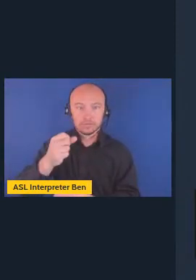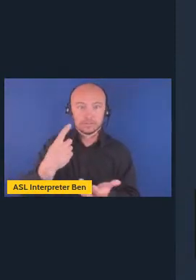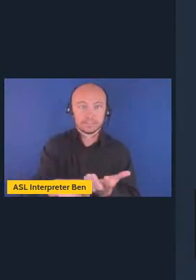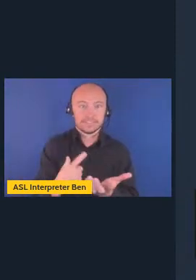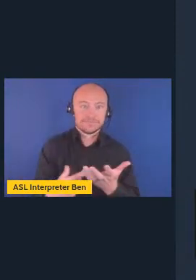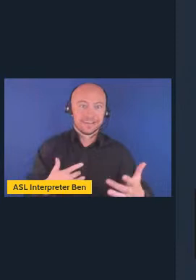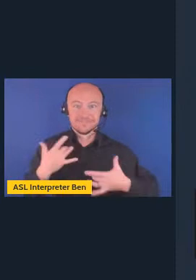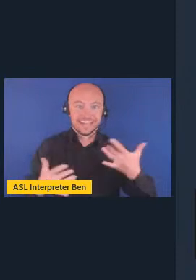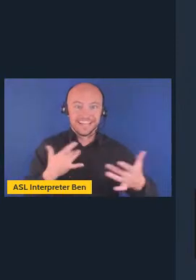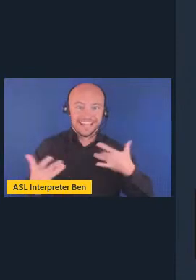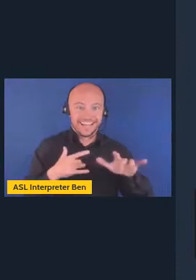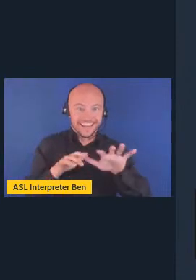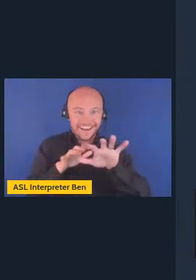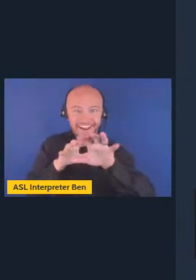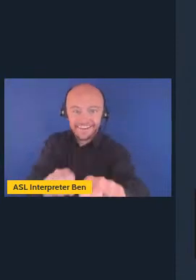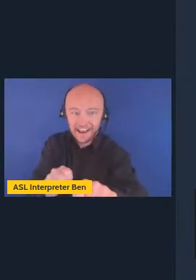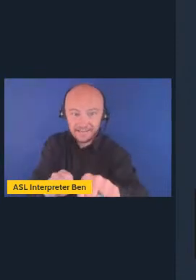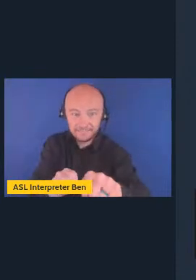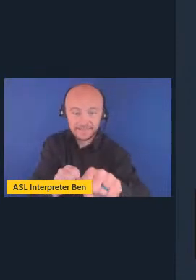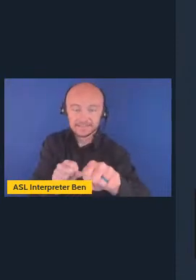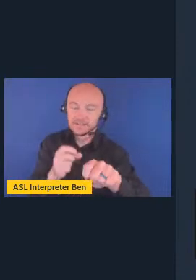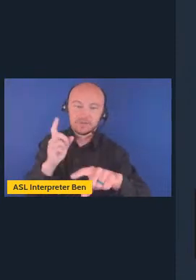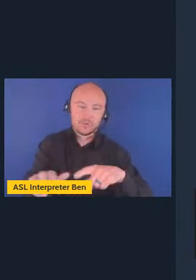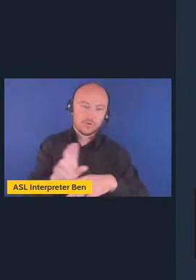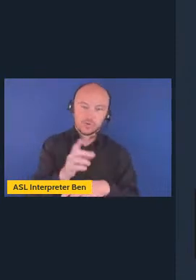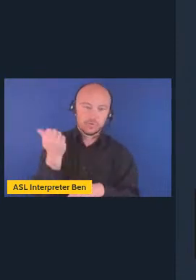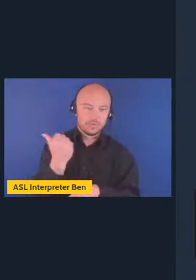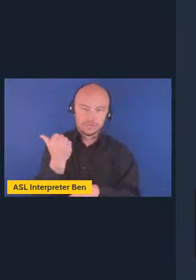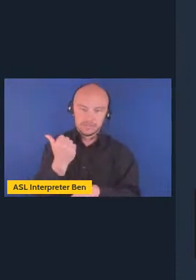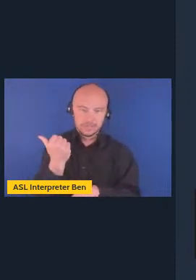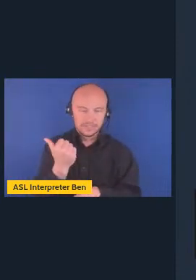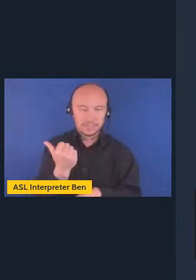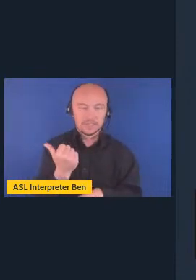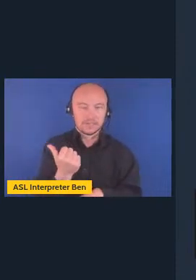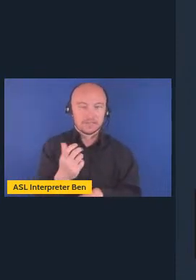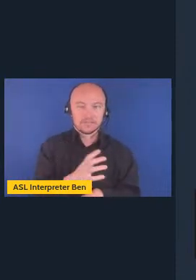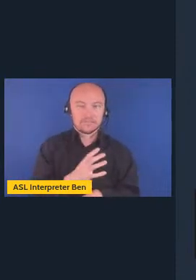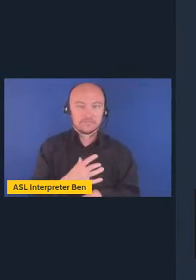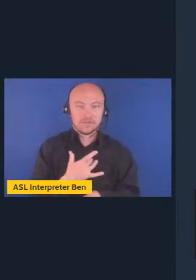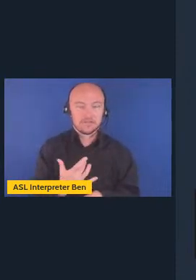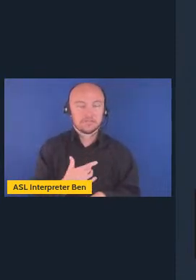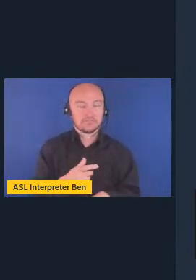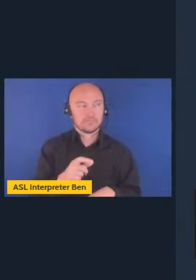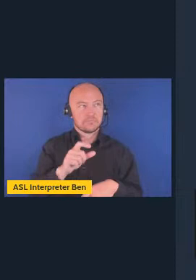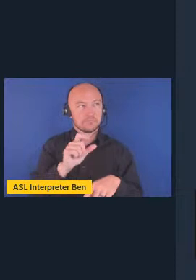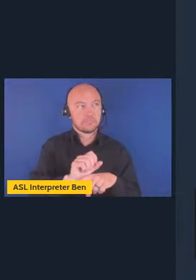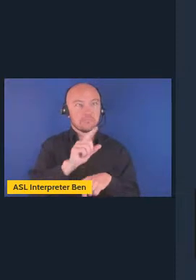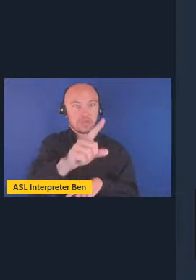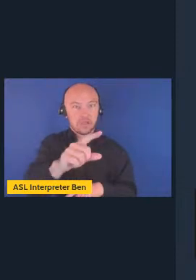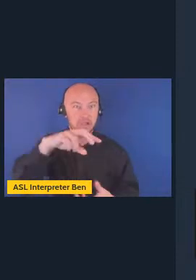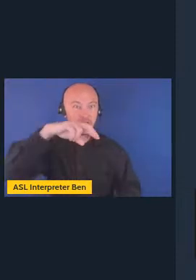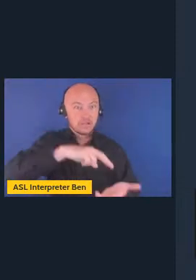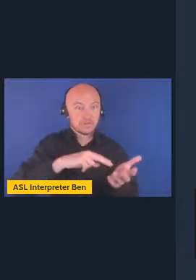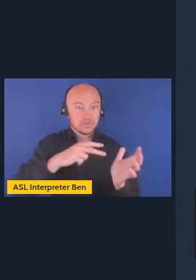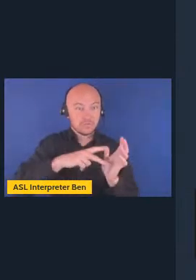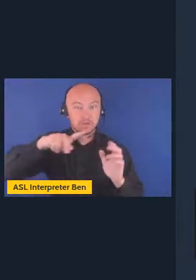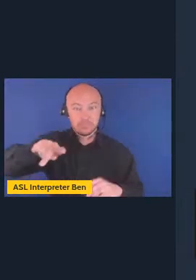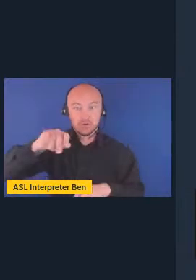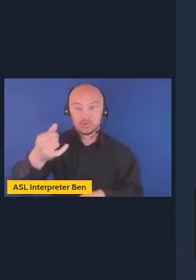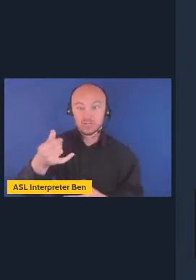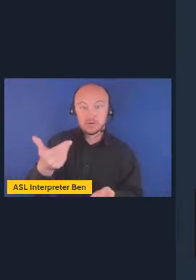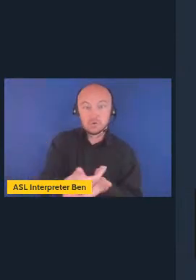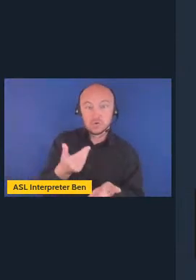of allowing me to use a command like you see on the slide, it would just basically say something like, "Did you mean Projen new